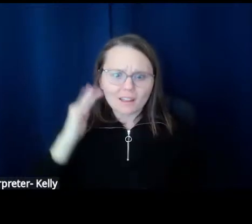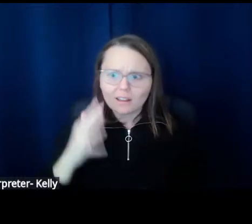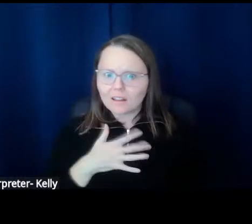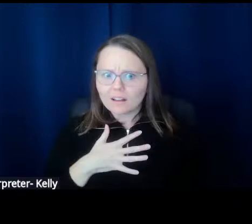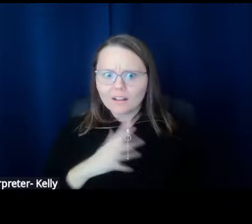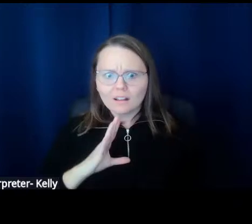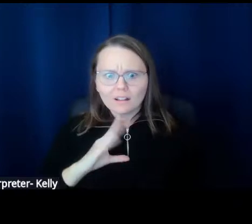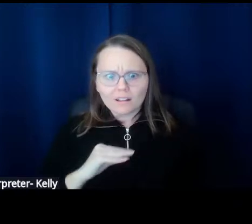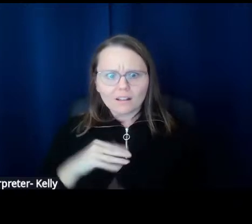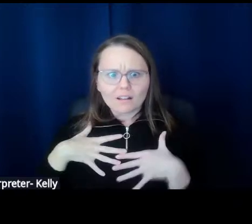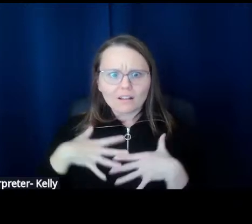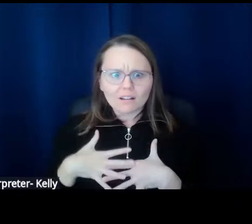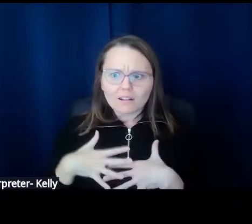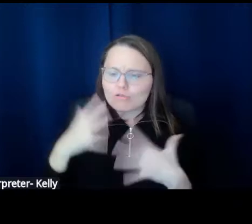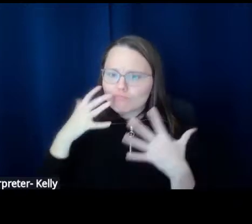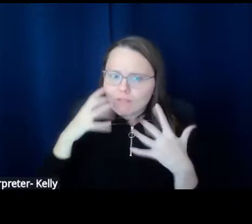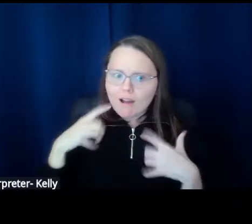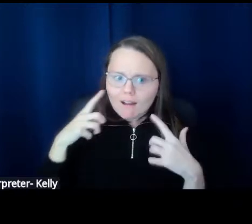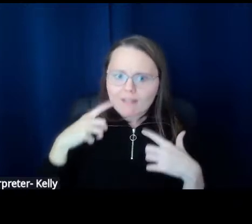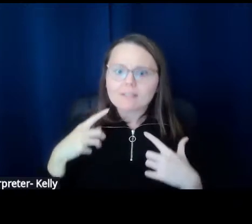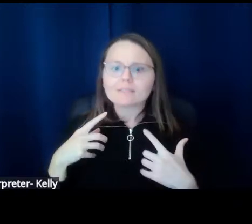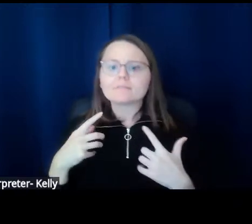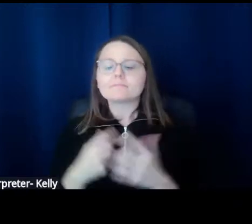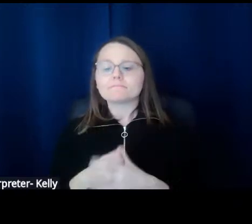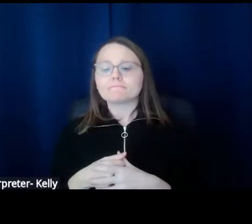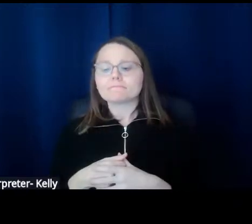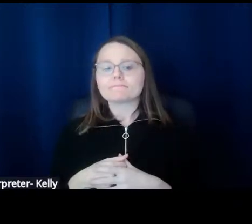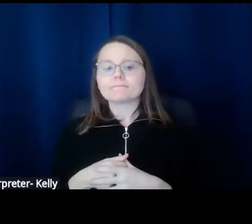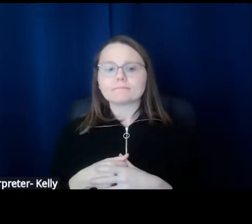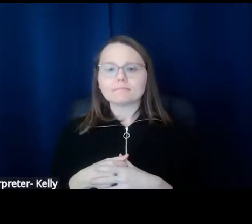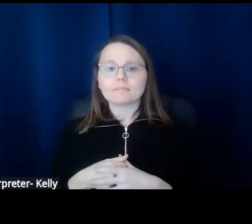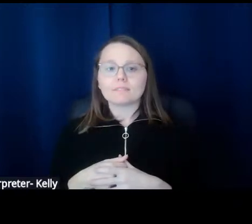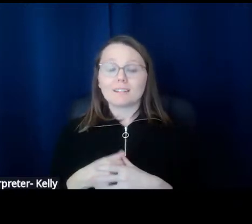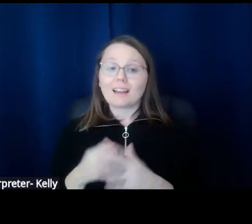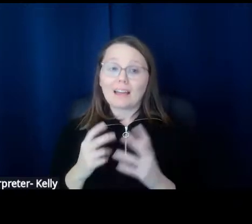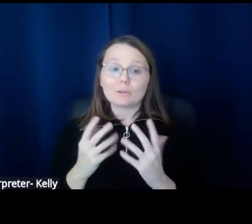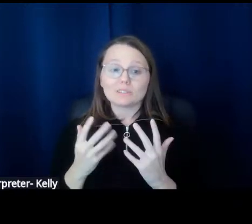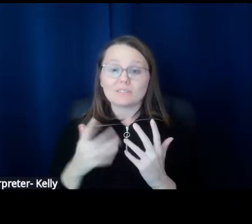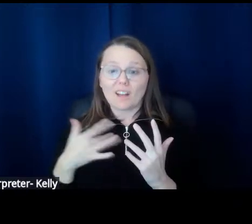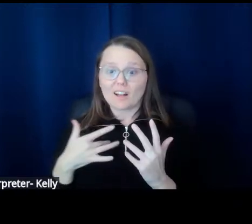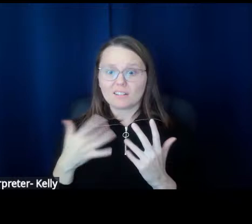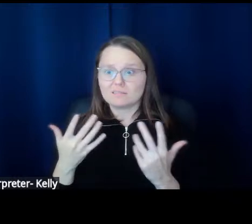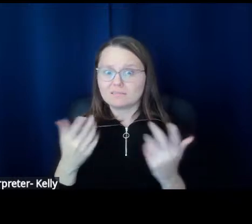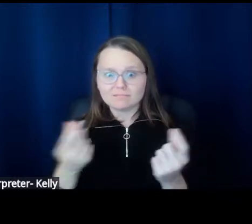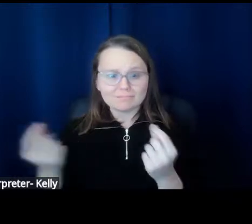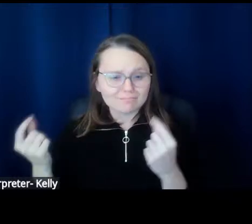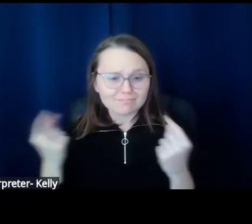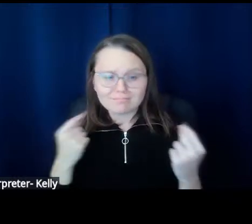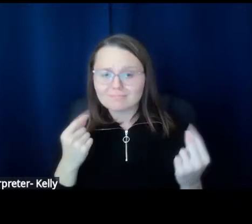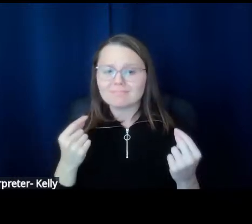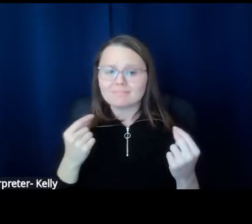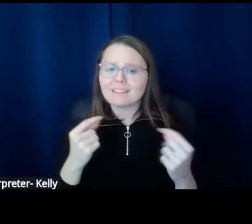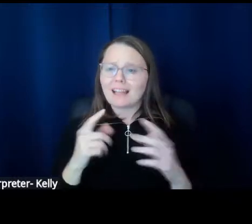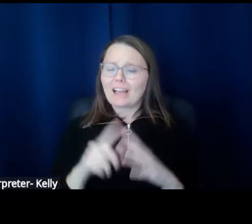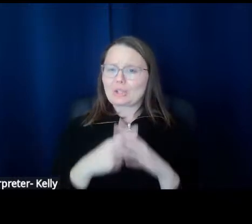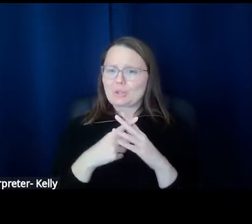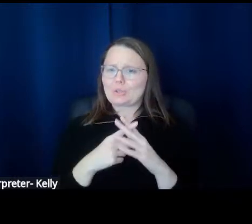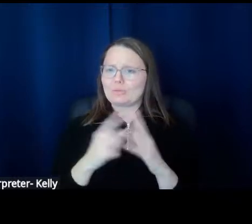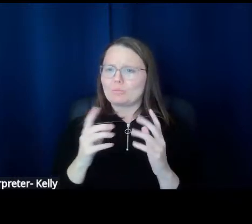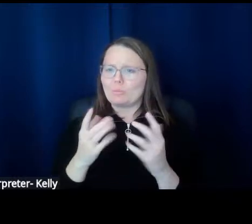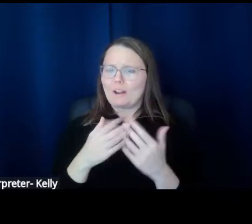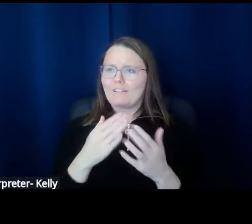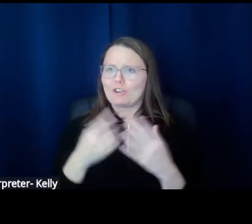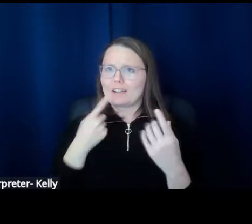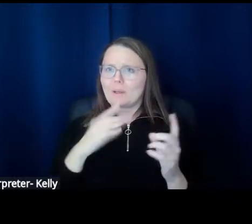definitely crying and I was very lost. And I always tell my story and start with that because I think a